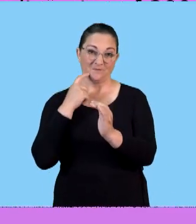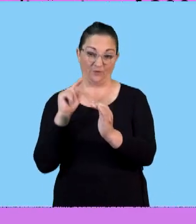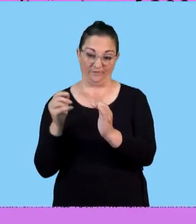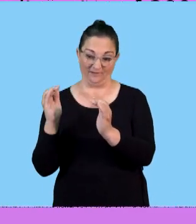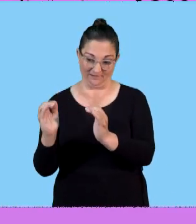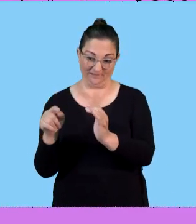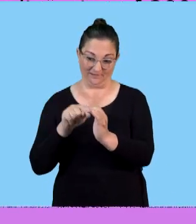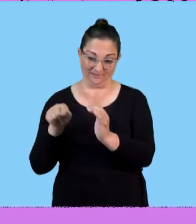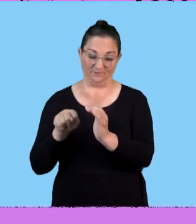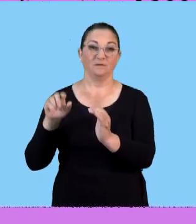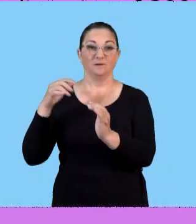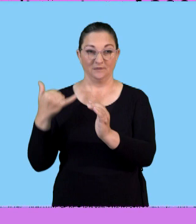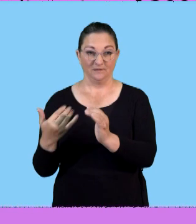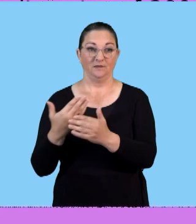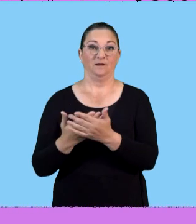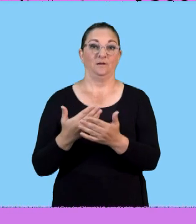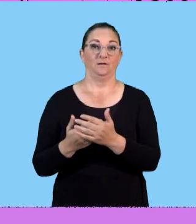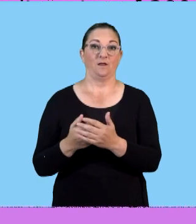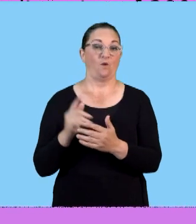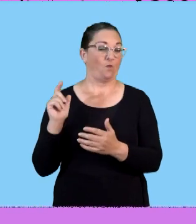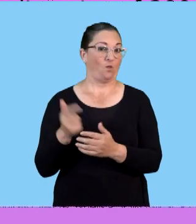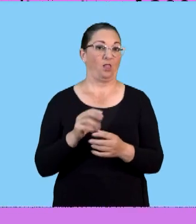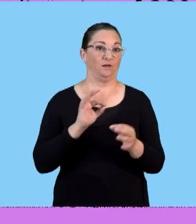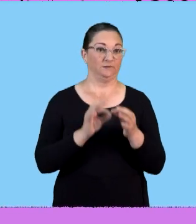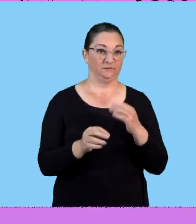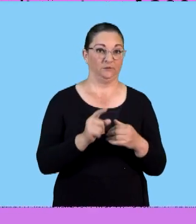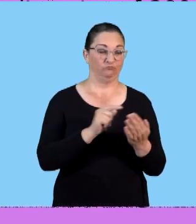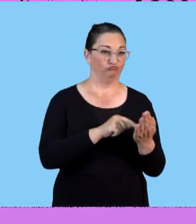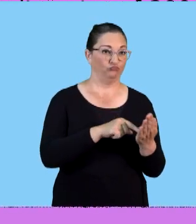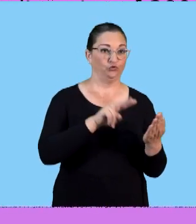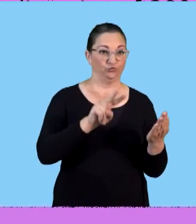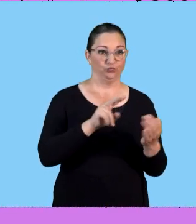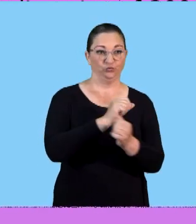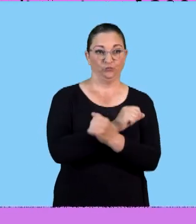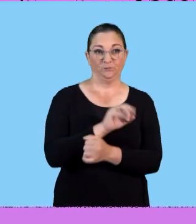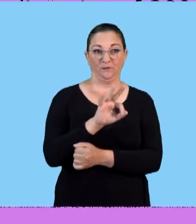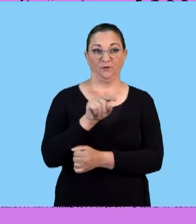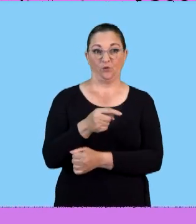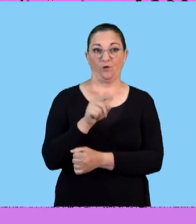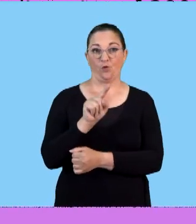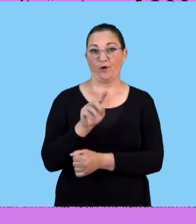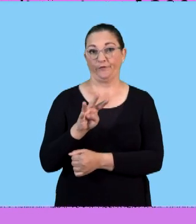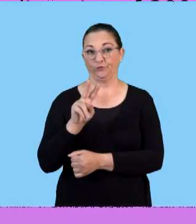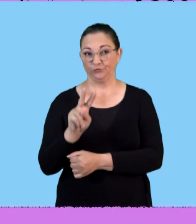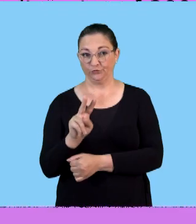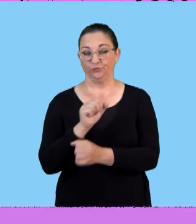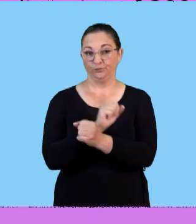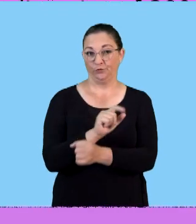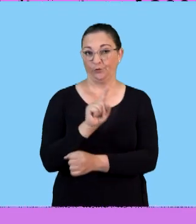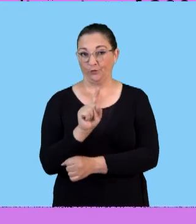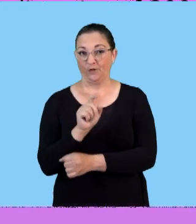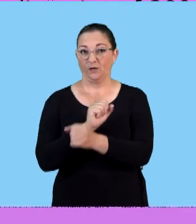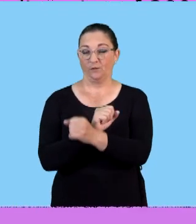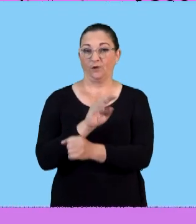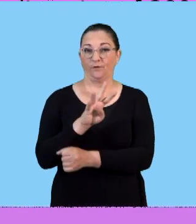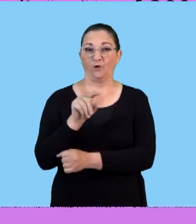1 plus 3.5. Now I'm going to simplify. 2 multiplied by 3.142, multiply